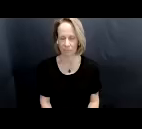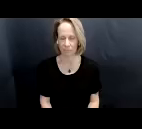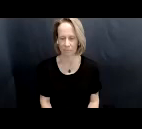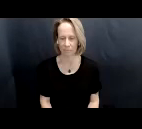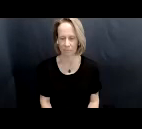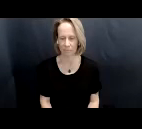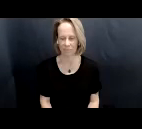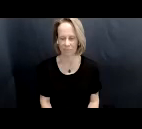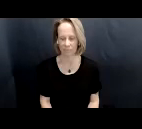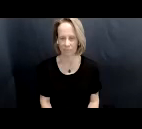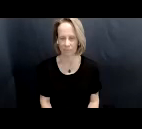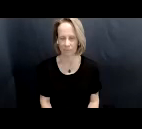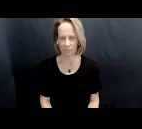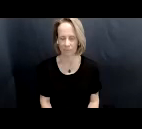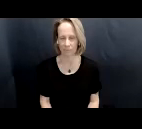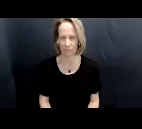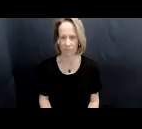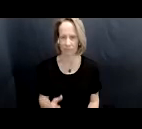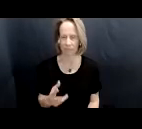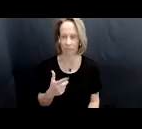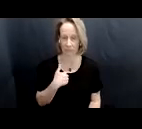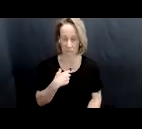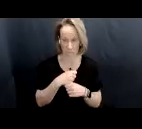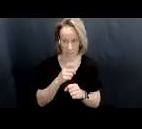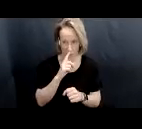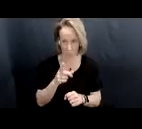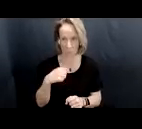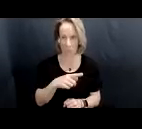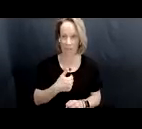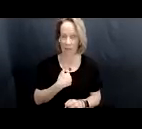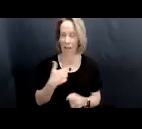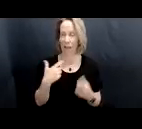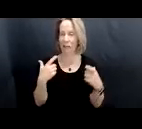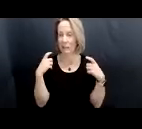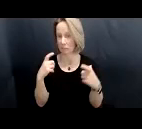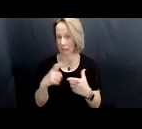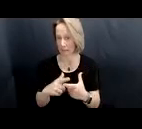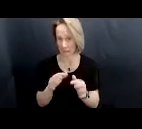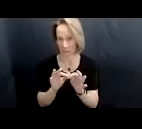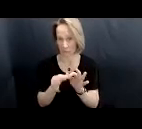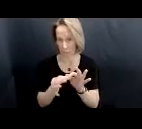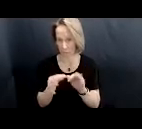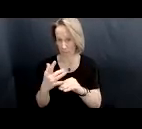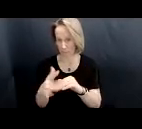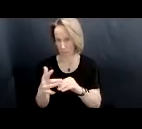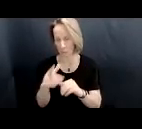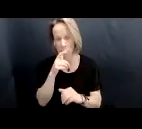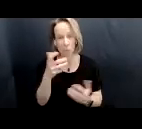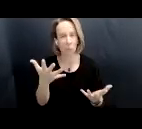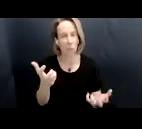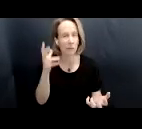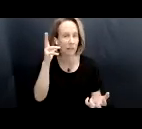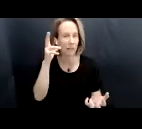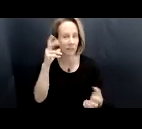And so as we can kind of see, we have Spanish interpretation available. And so for folks who would like to listen in Spanish, please just select